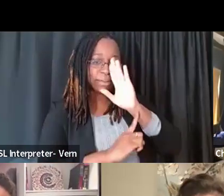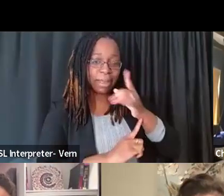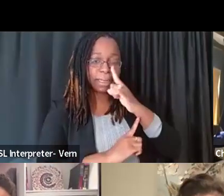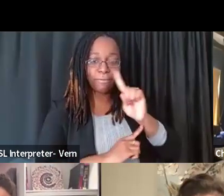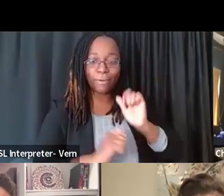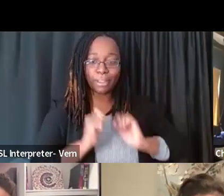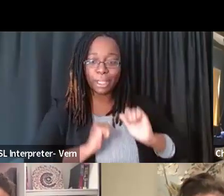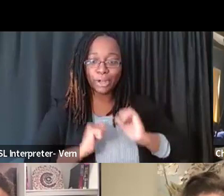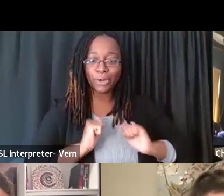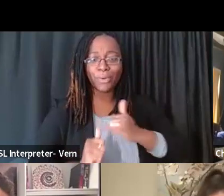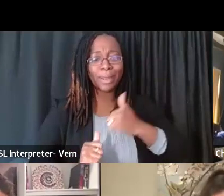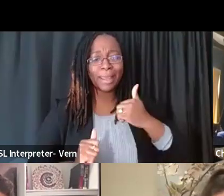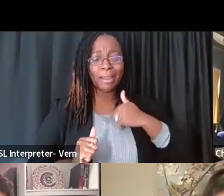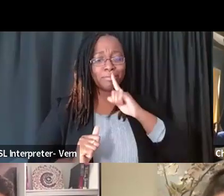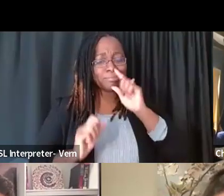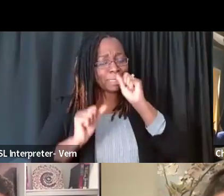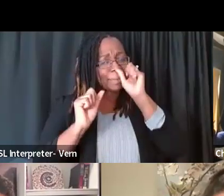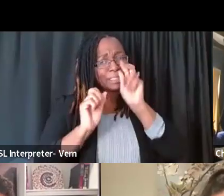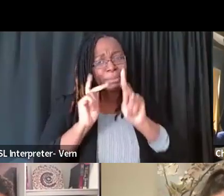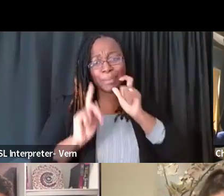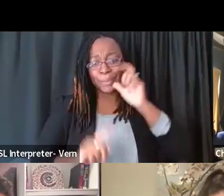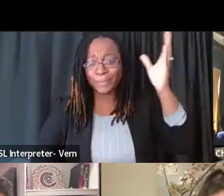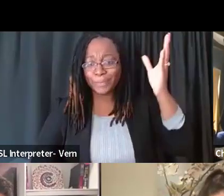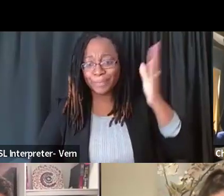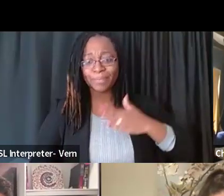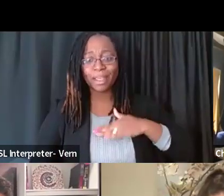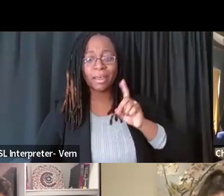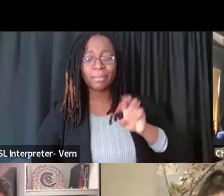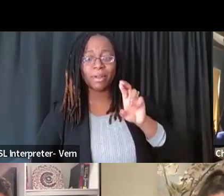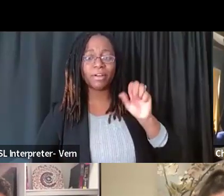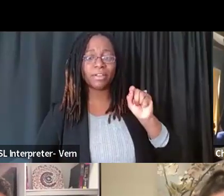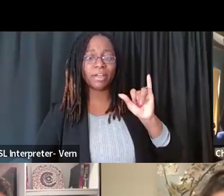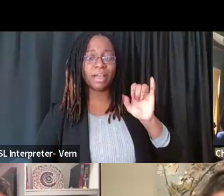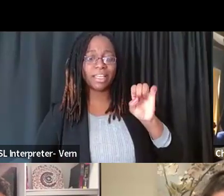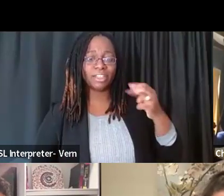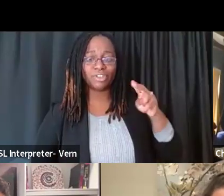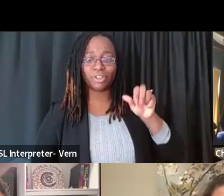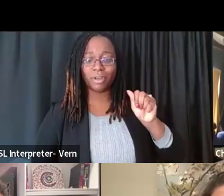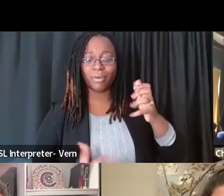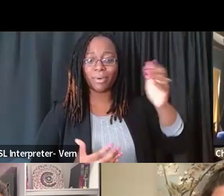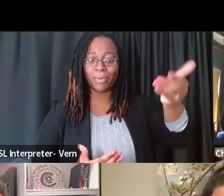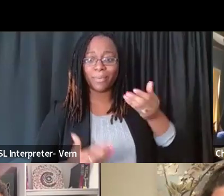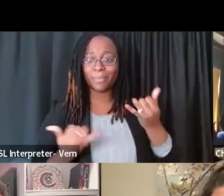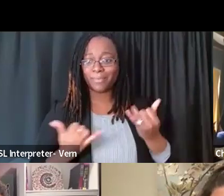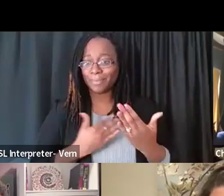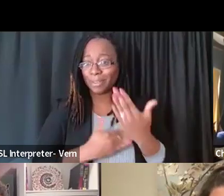amazing contributors. My name is Dr. Ayshia. I want to welcome you this morning. We're each going